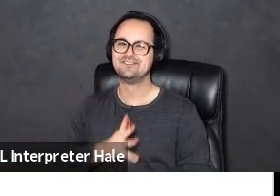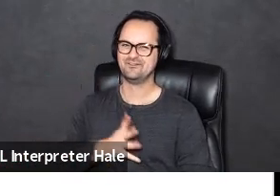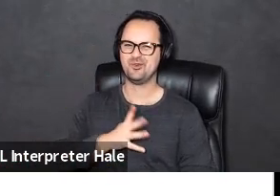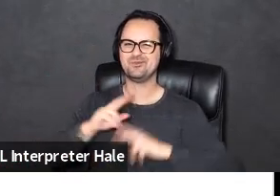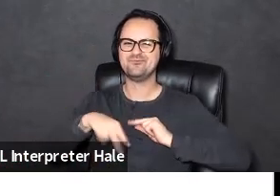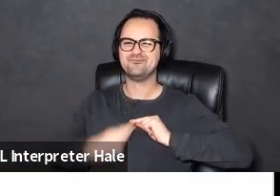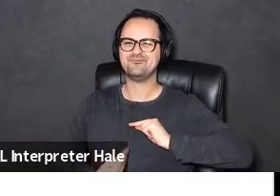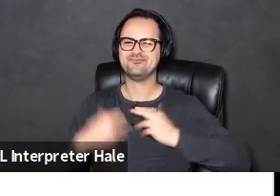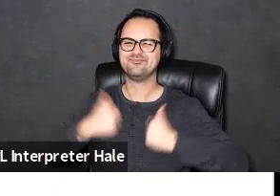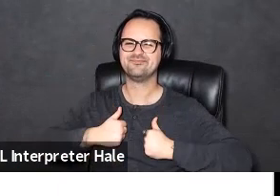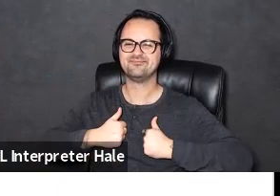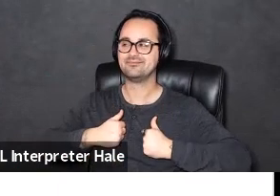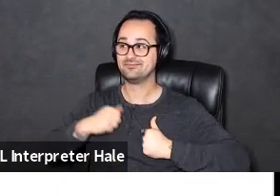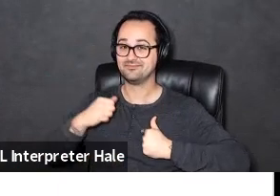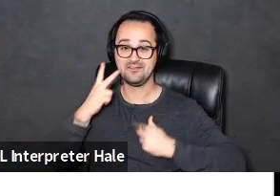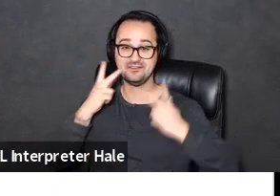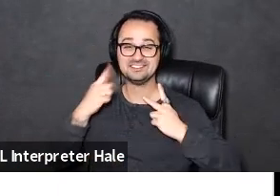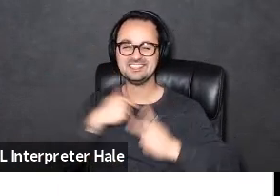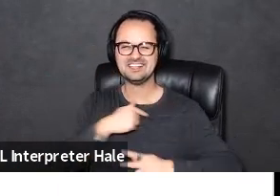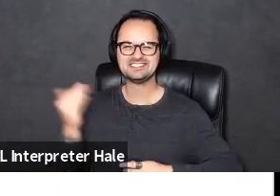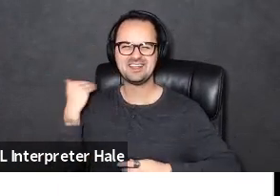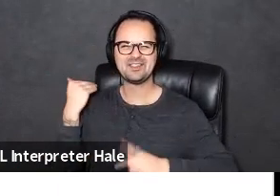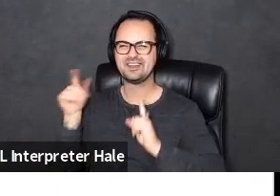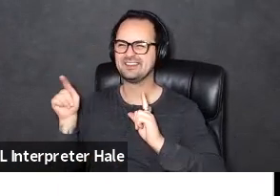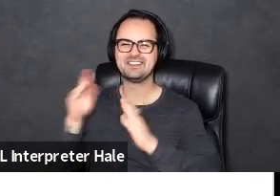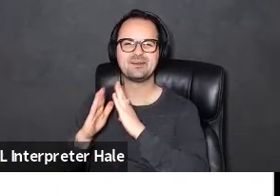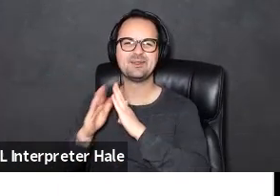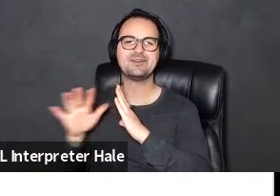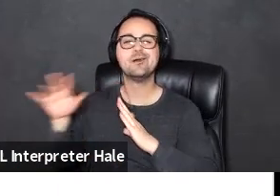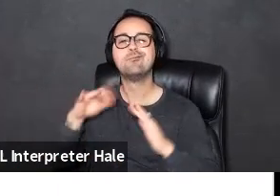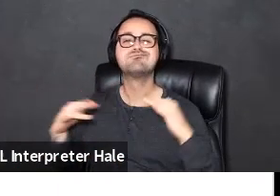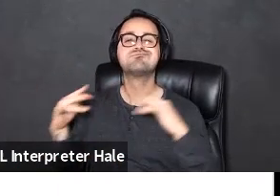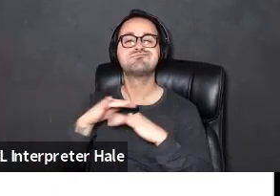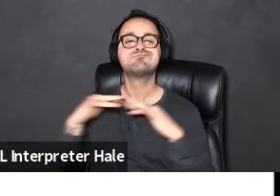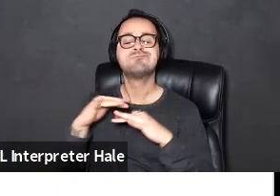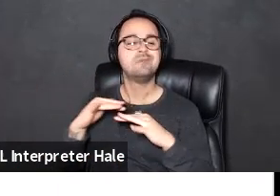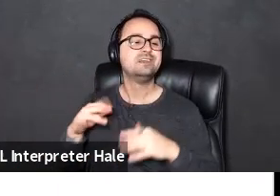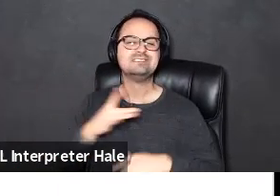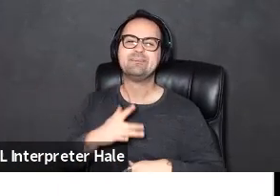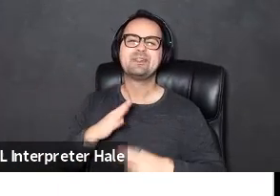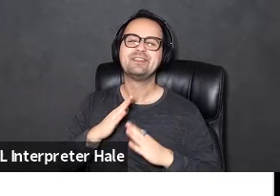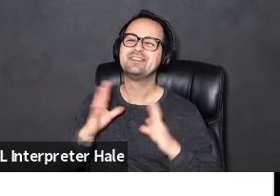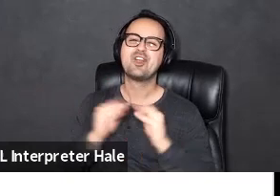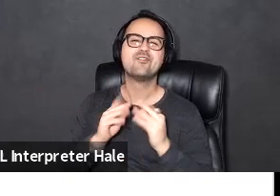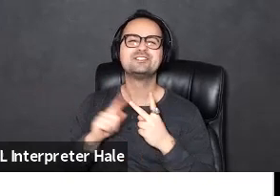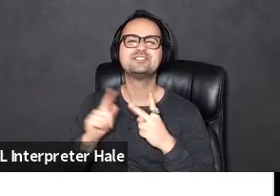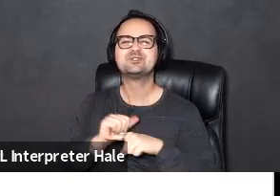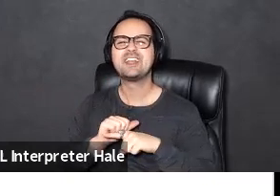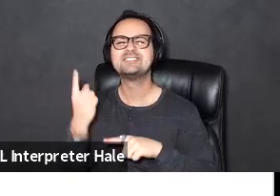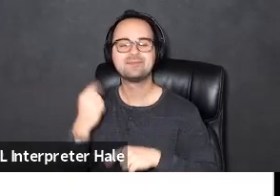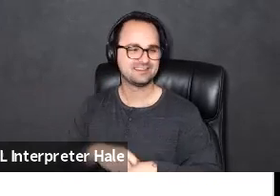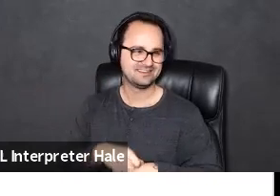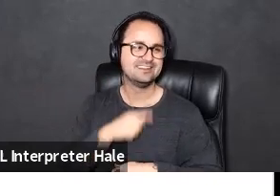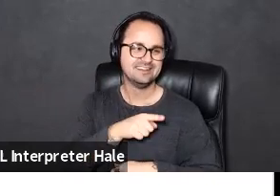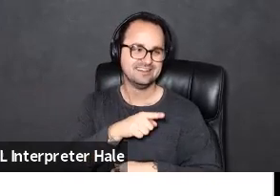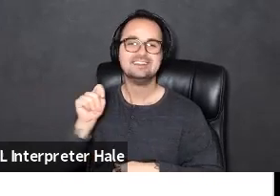anybody who ever sees us out there, you know, in the community, we're out and about, we're usually at a conference or training or something. Yes, those are Tom